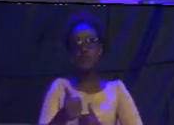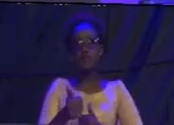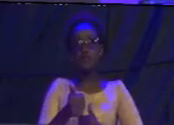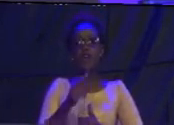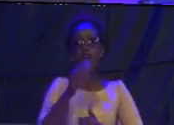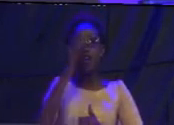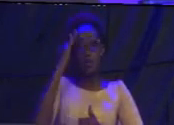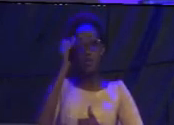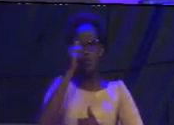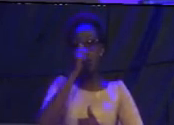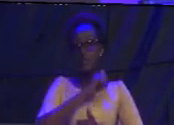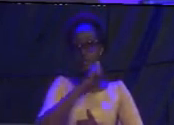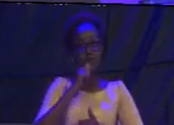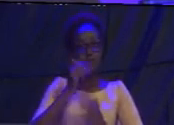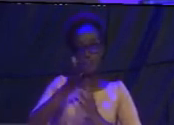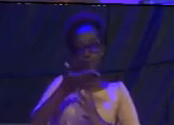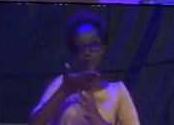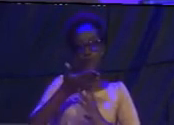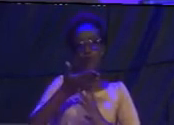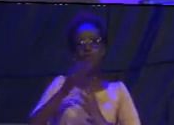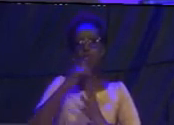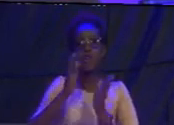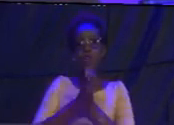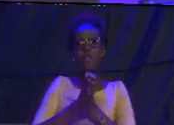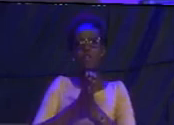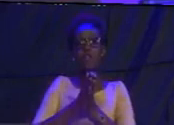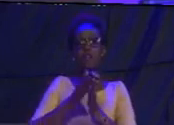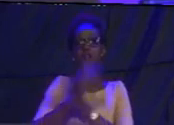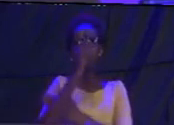He knew the secret between God and man.